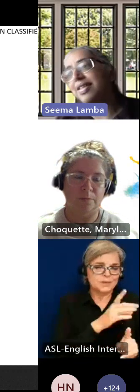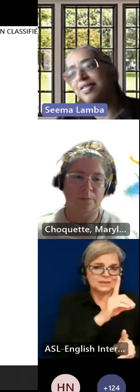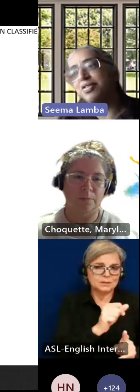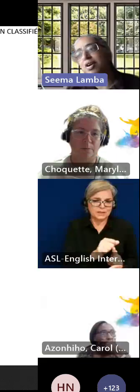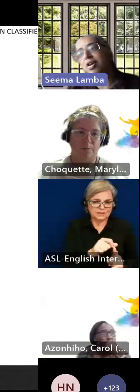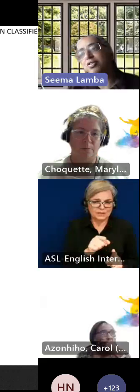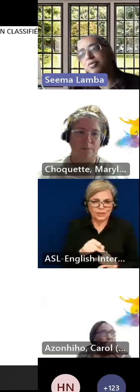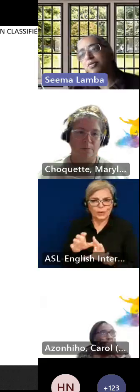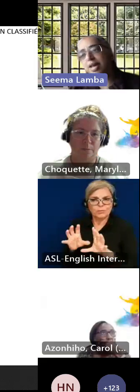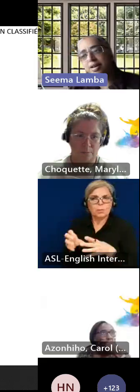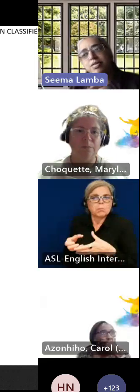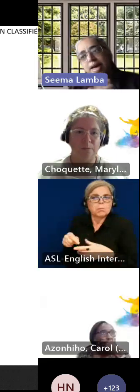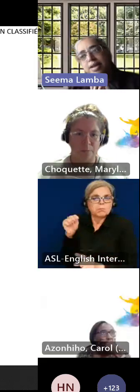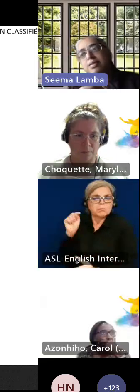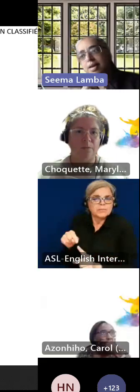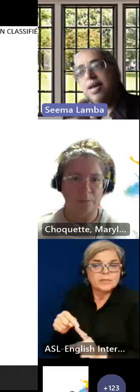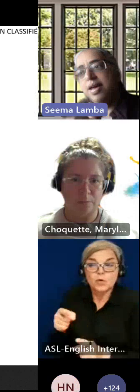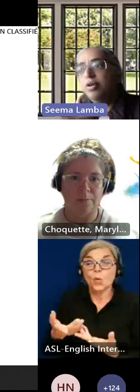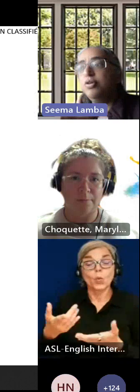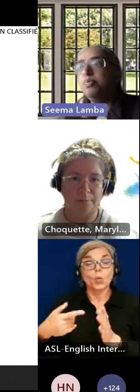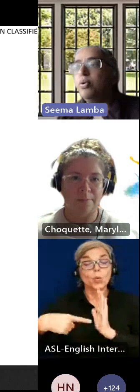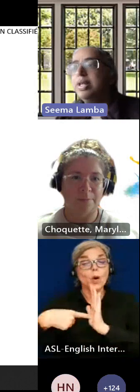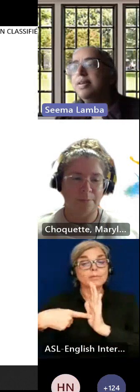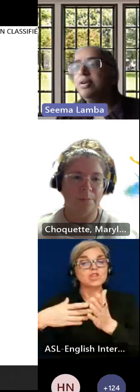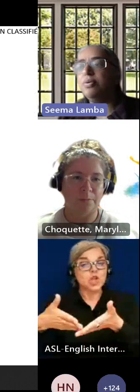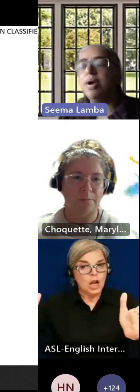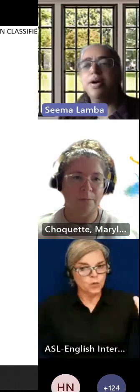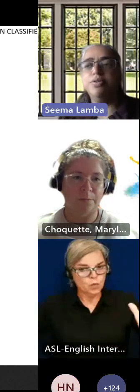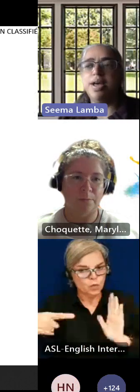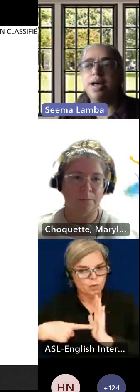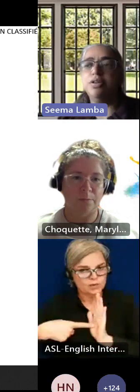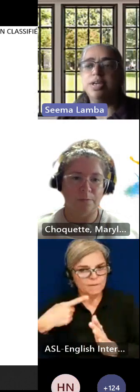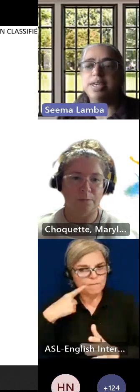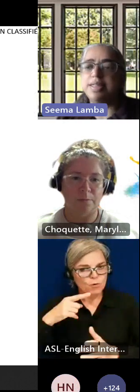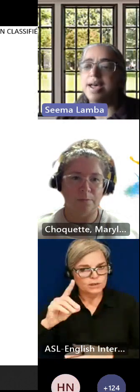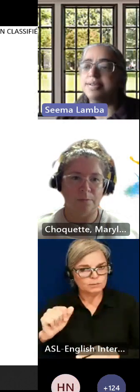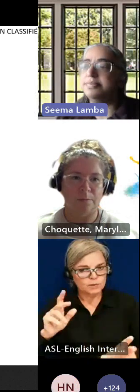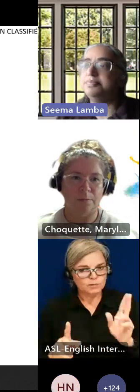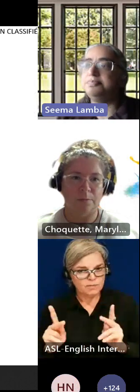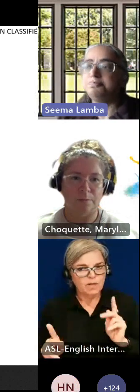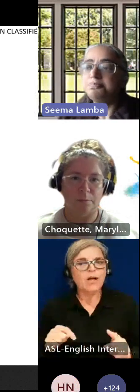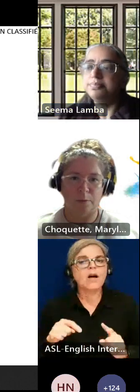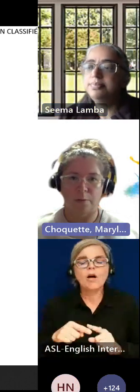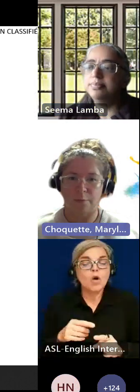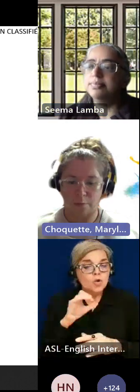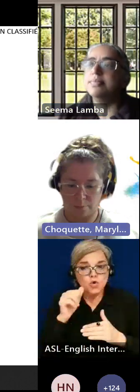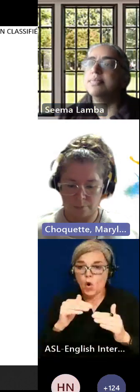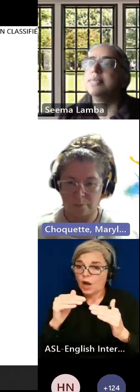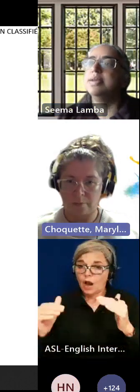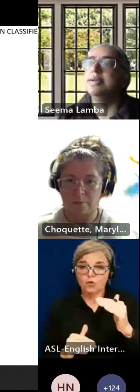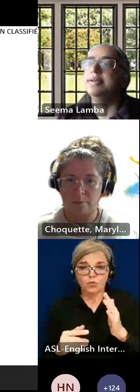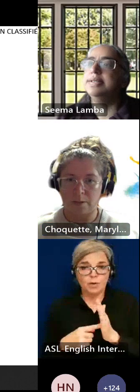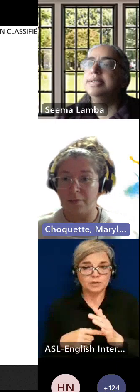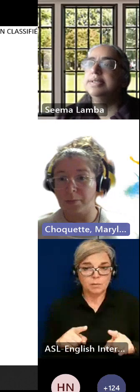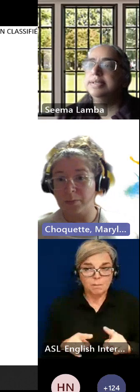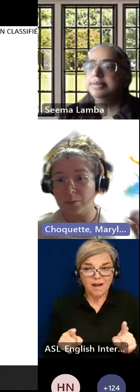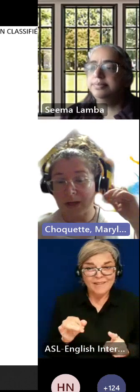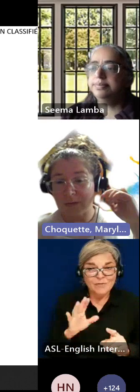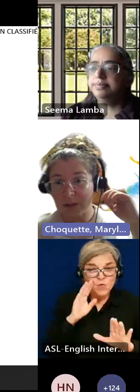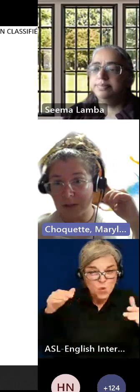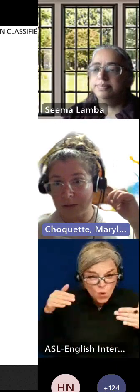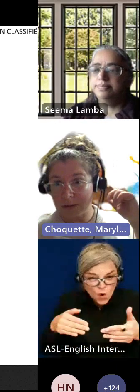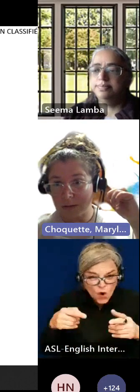rate might say that they're not underrepresented. So that is a good point there around looking at that. Wonderful. And